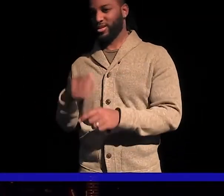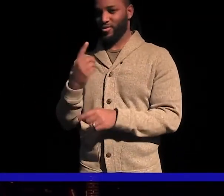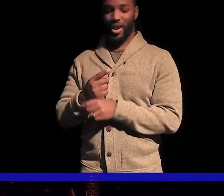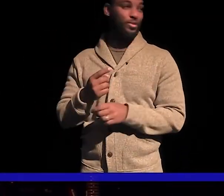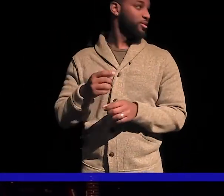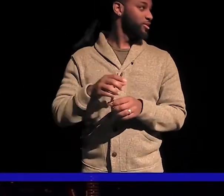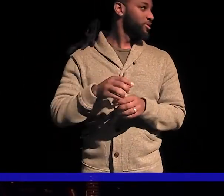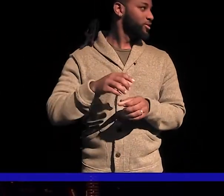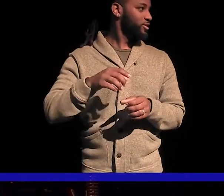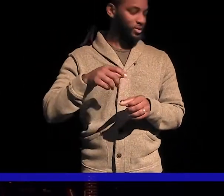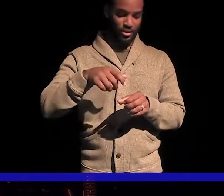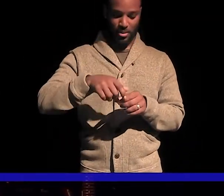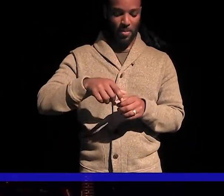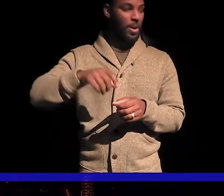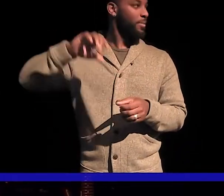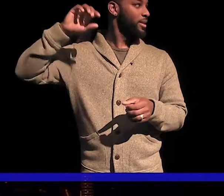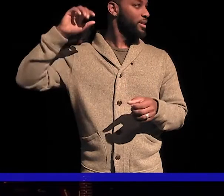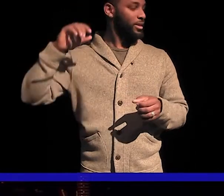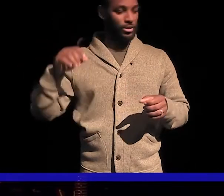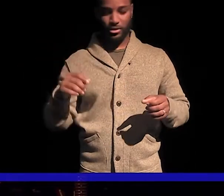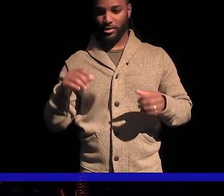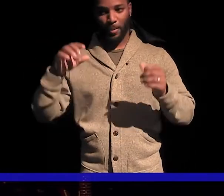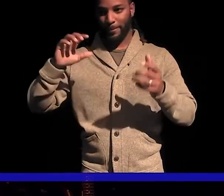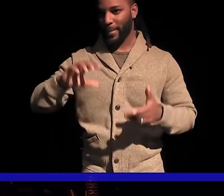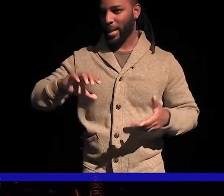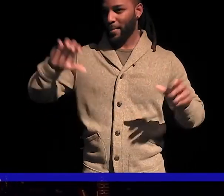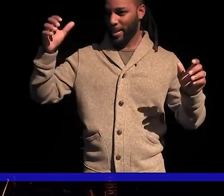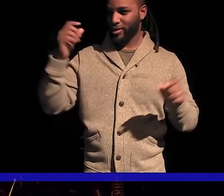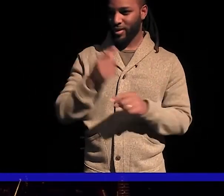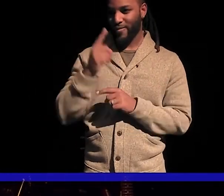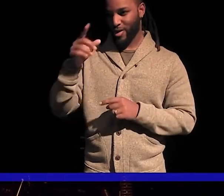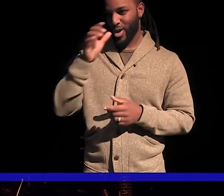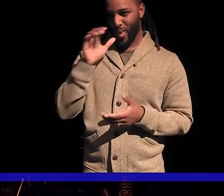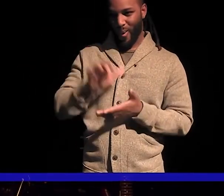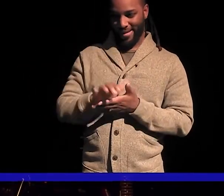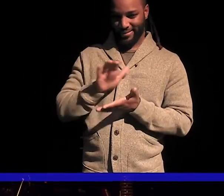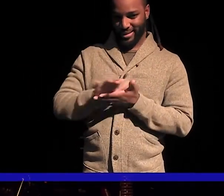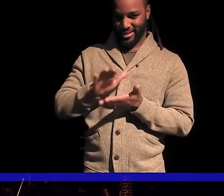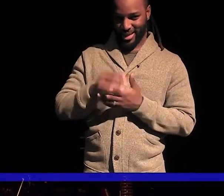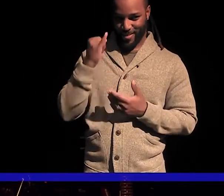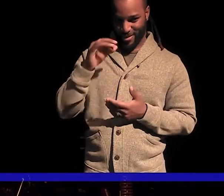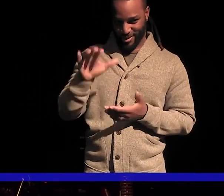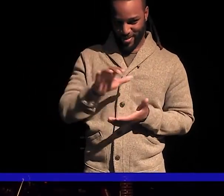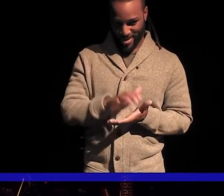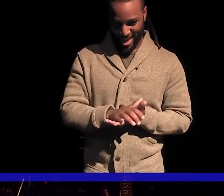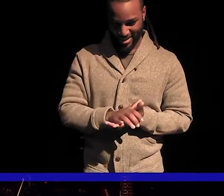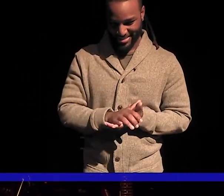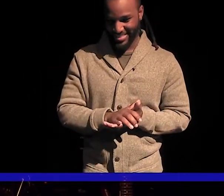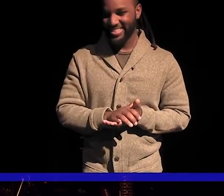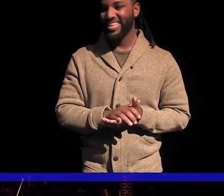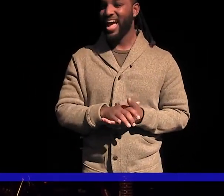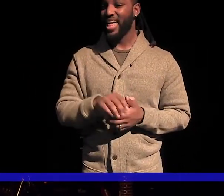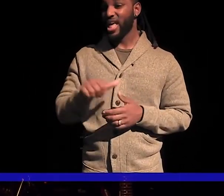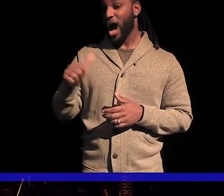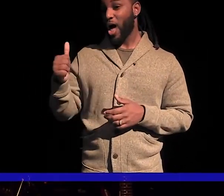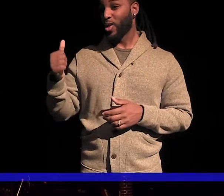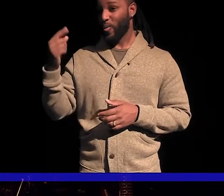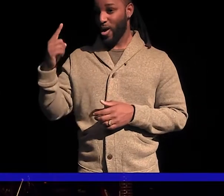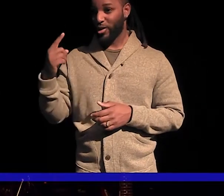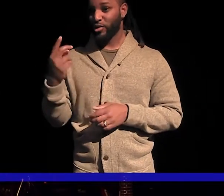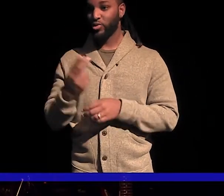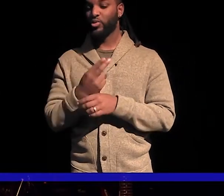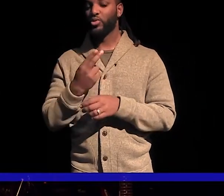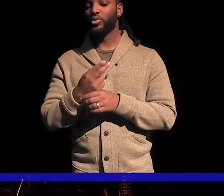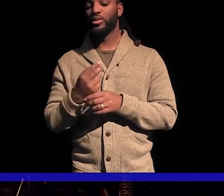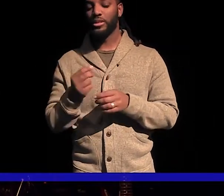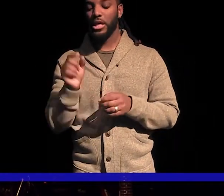just pop that thing and you make a mess for your wife to clean up if you're married. And the other one is the one you use just